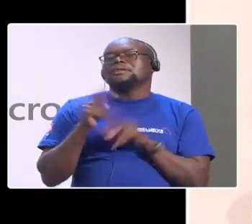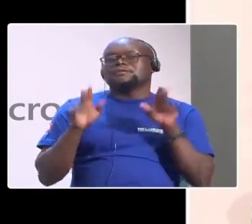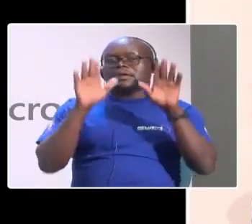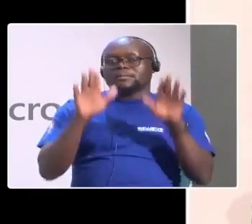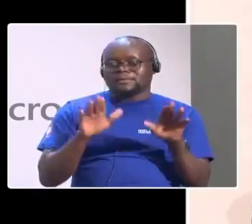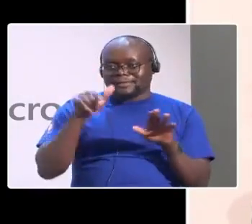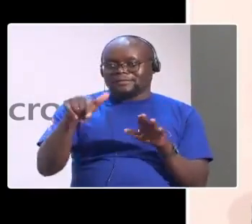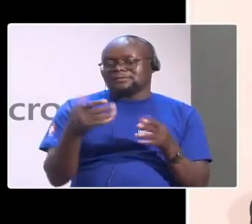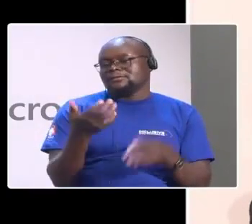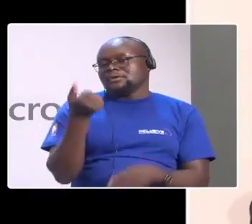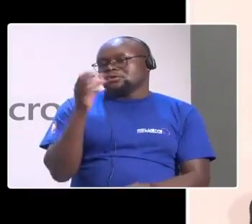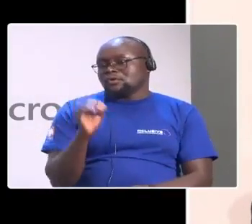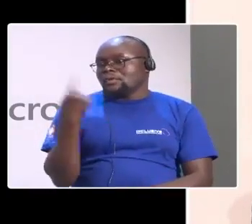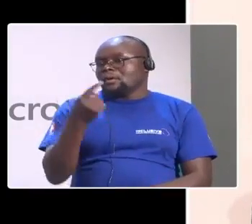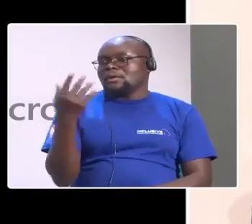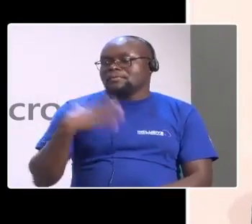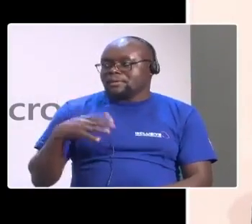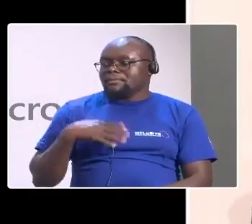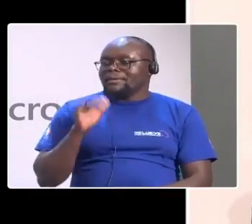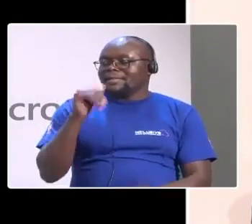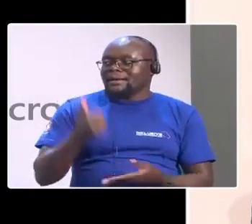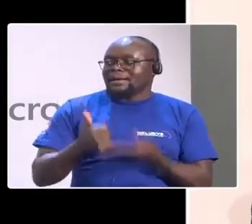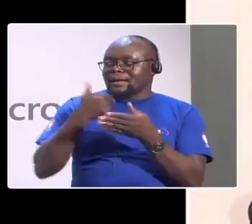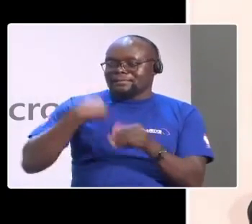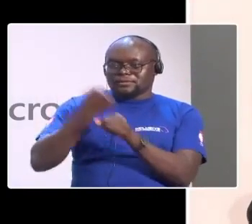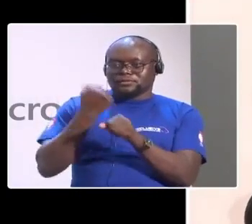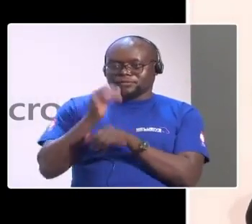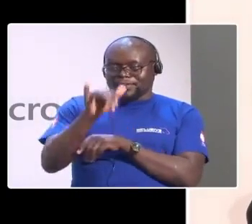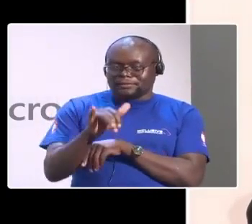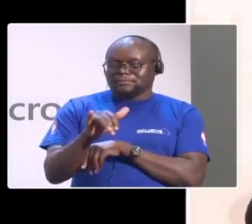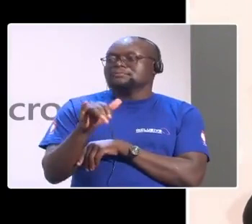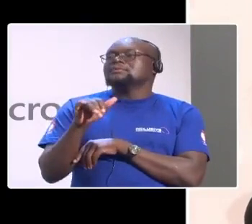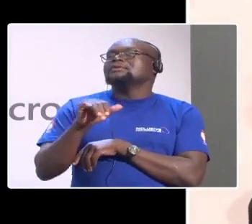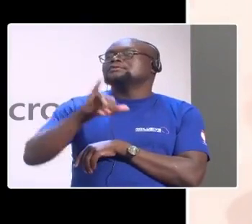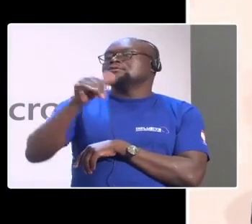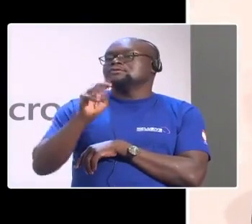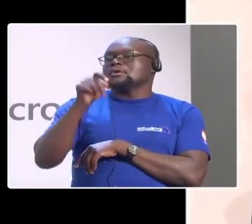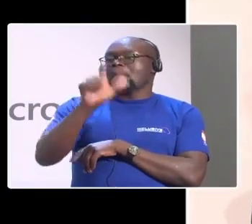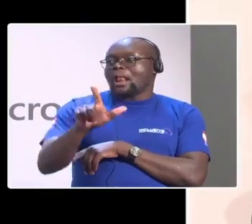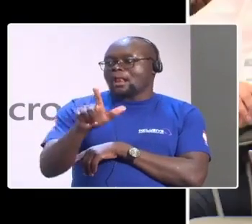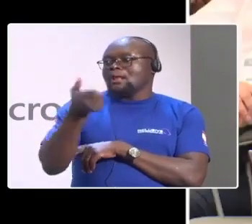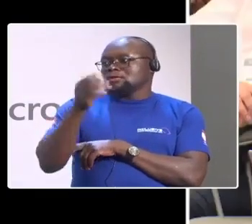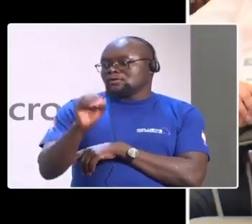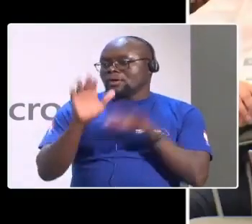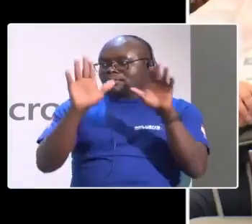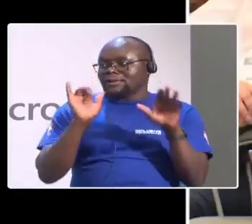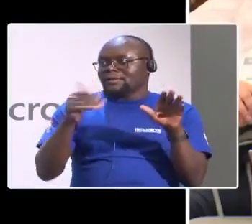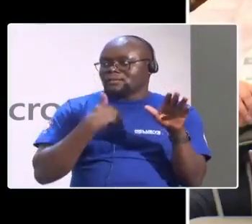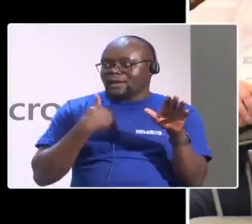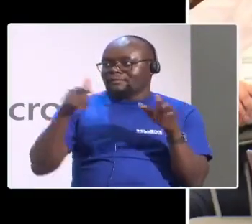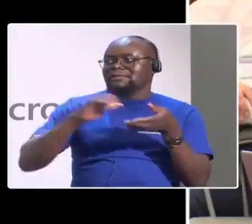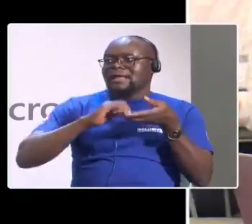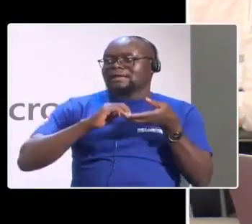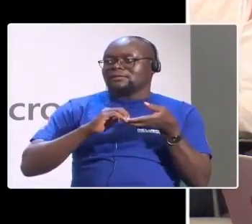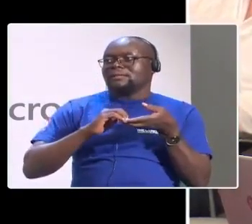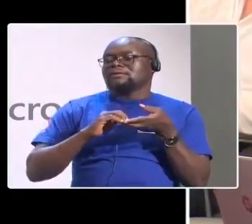in this mix. And the only people that can help us do that is y'all. So it's important that we have this engagement